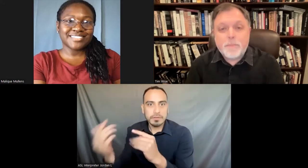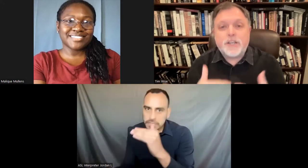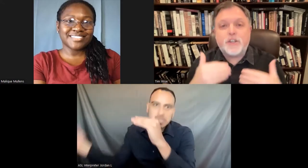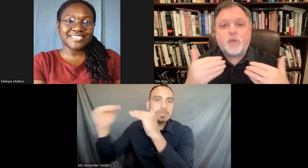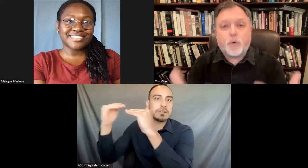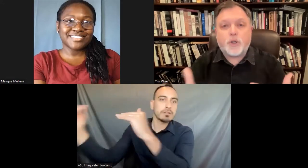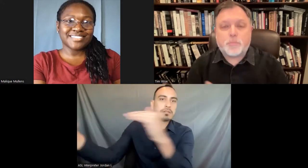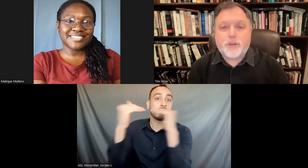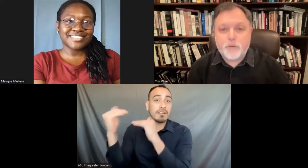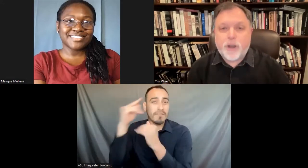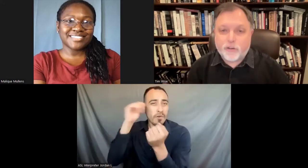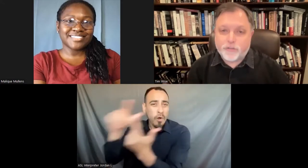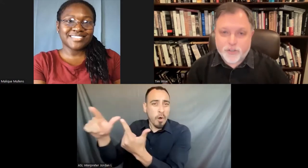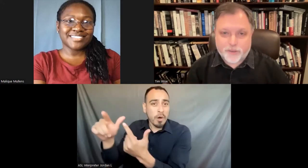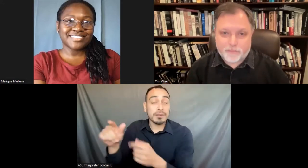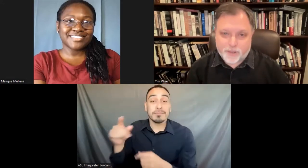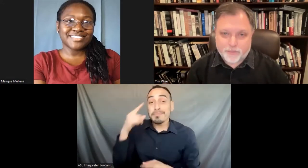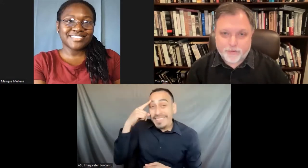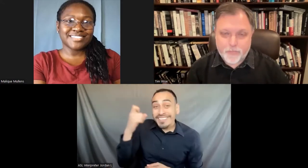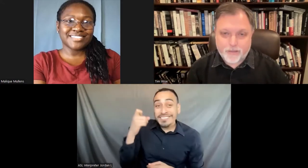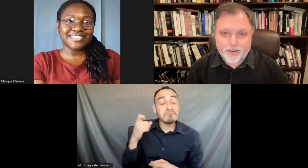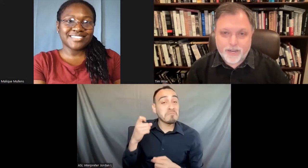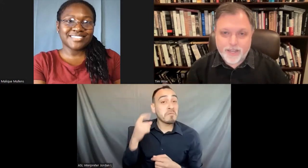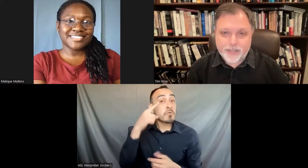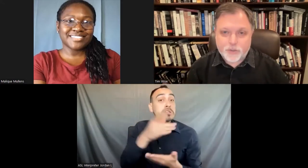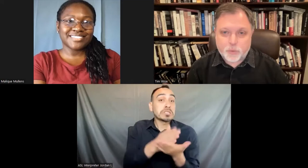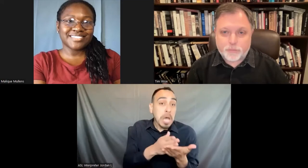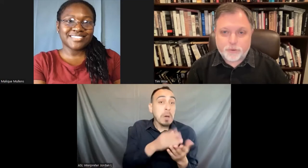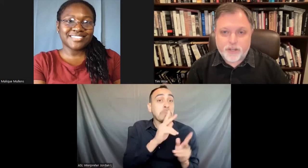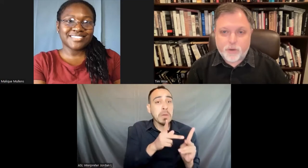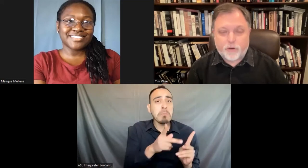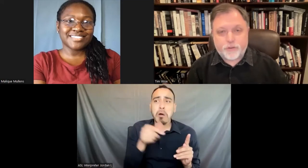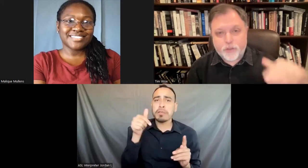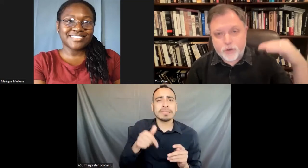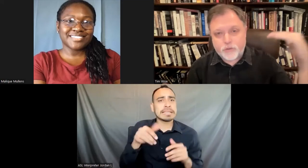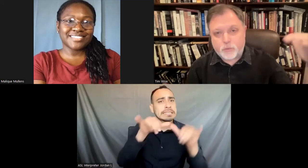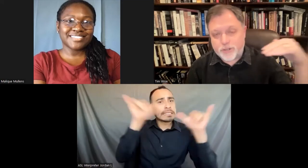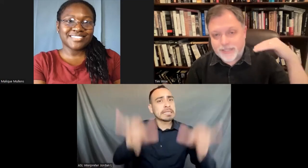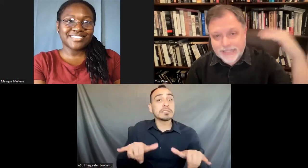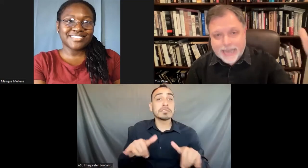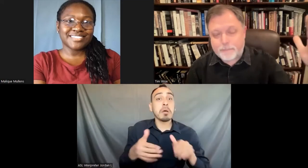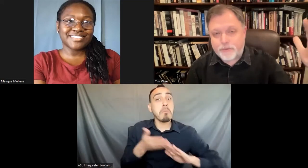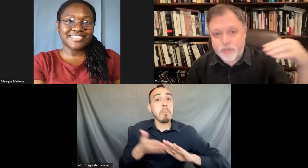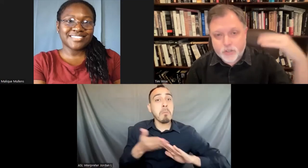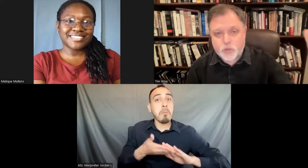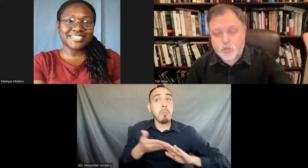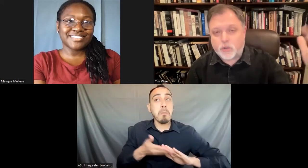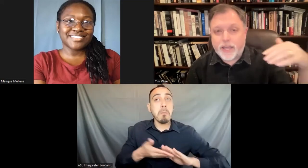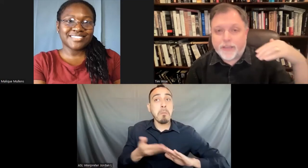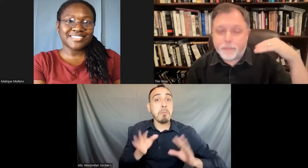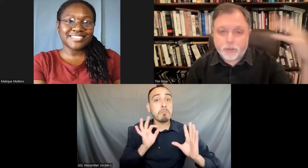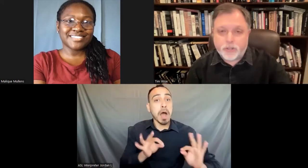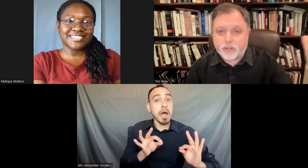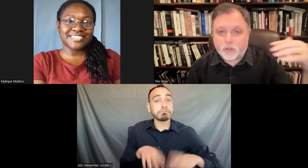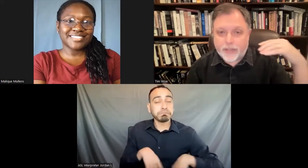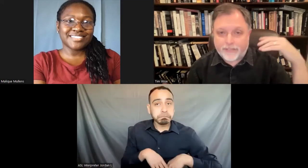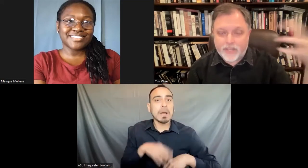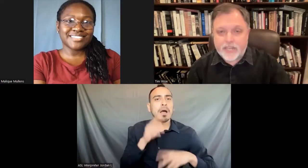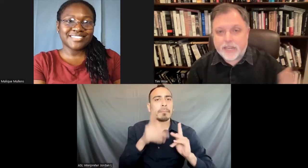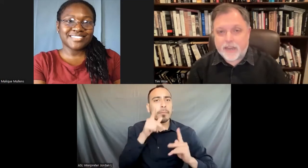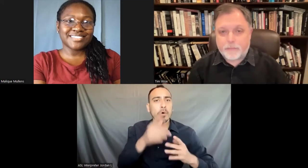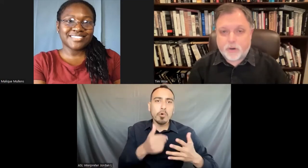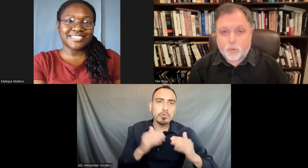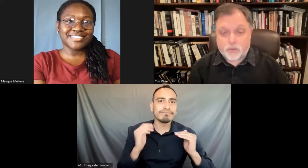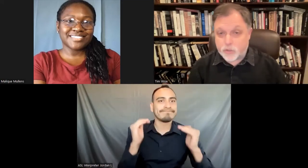it is, because it's worked pretty well for some people, right? It's worked pretty well for those who were at the top of the social and the political and